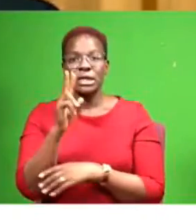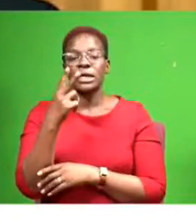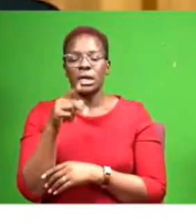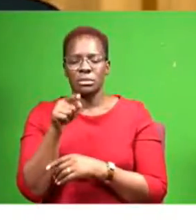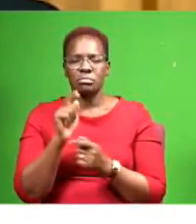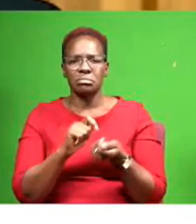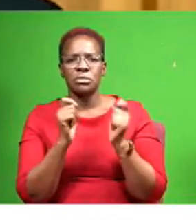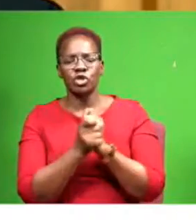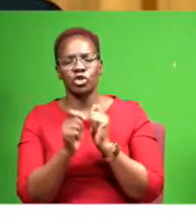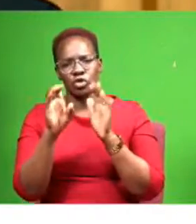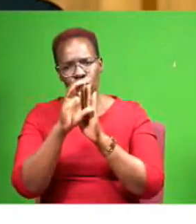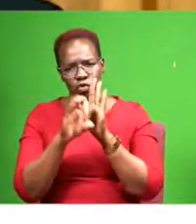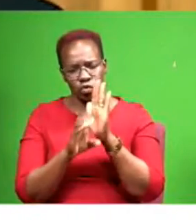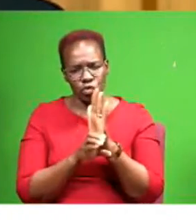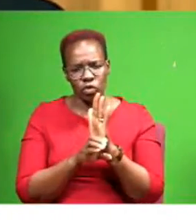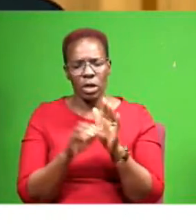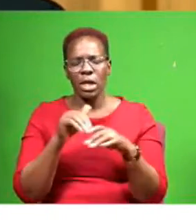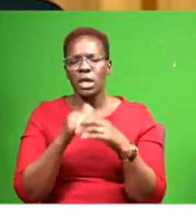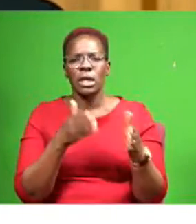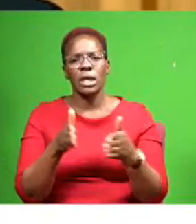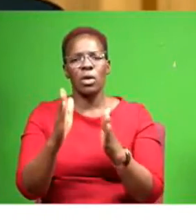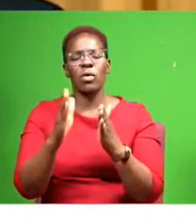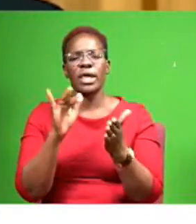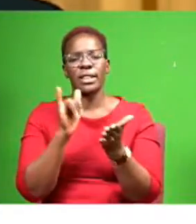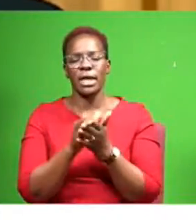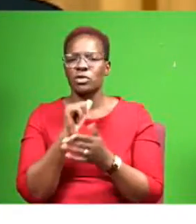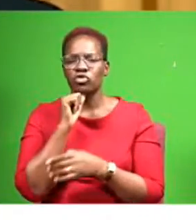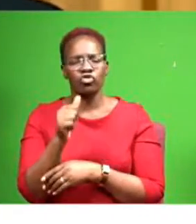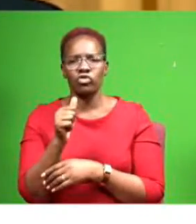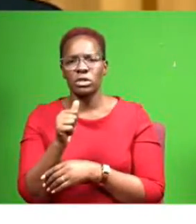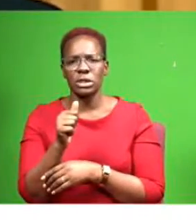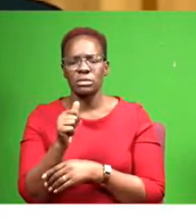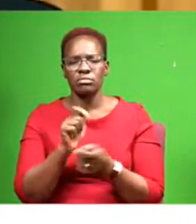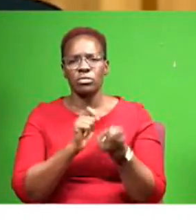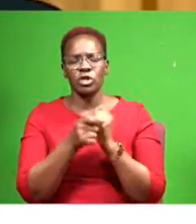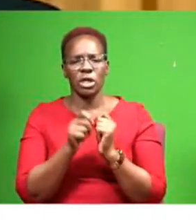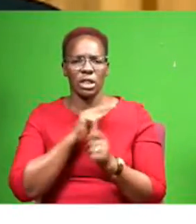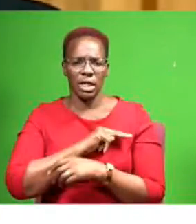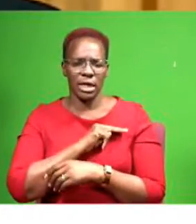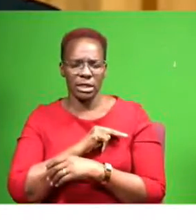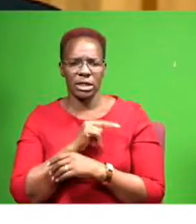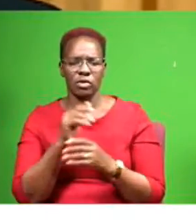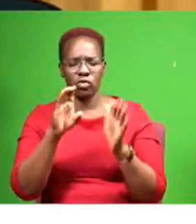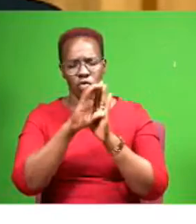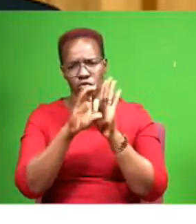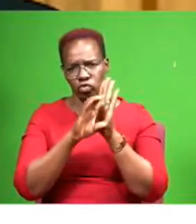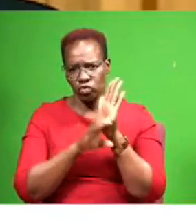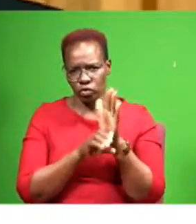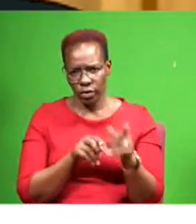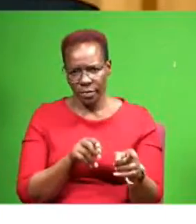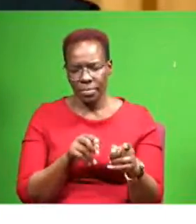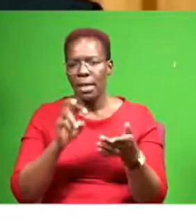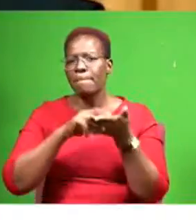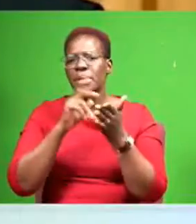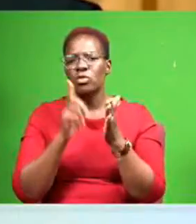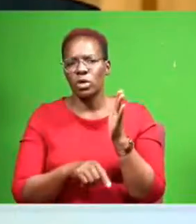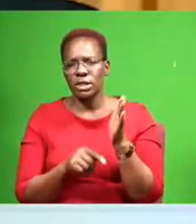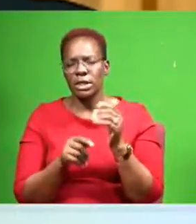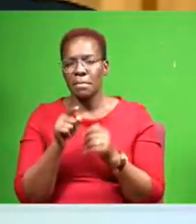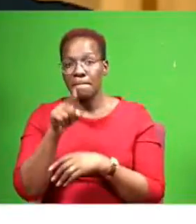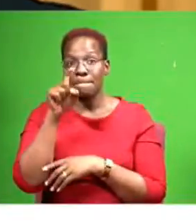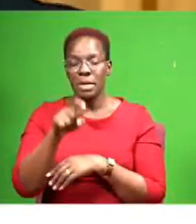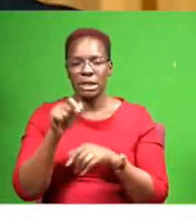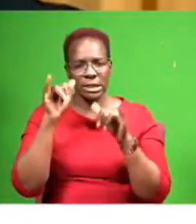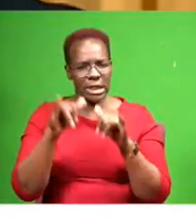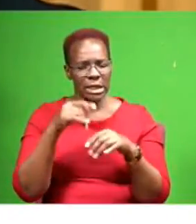the Constitution in a way that does not radically change the nature of the Constitution, which means it must